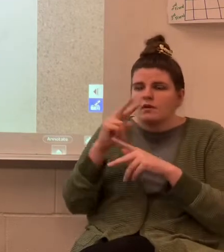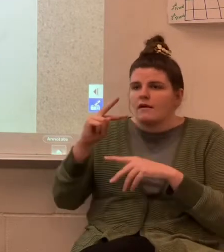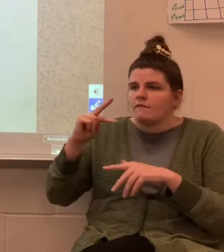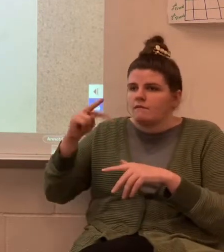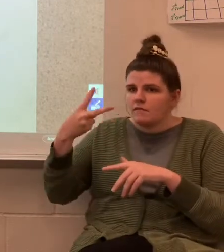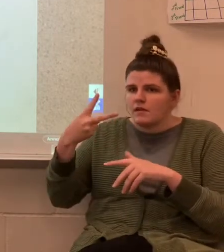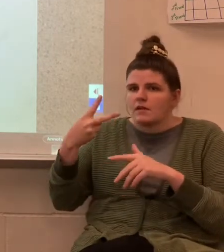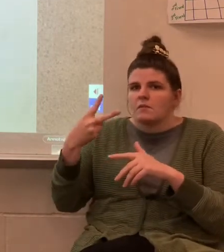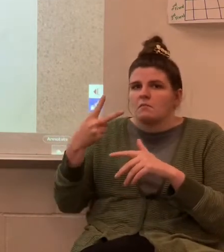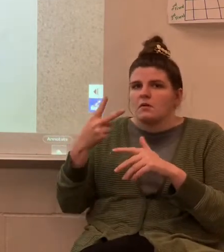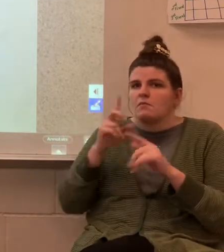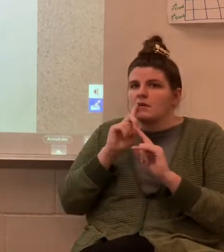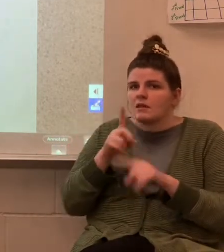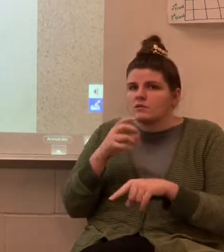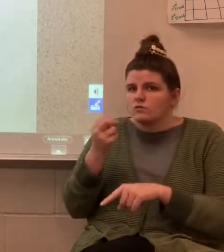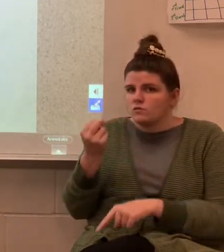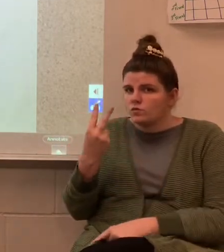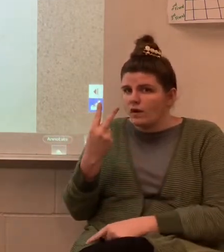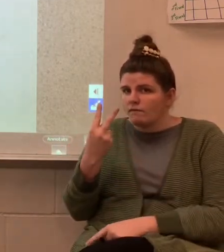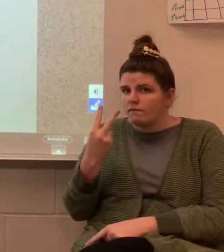12, okay?